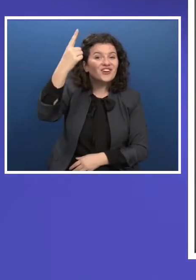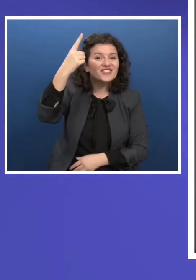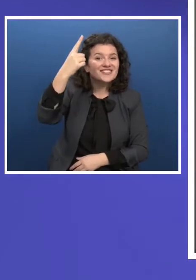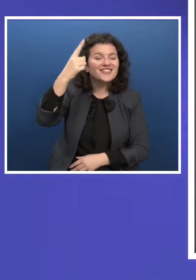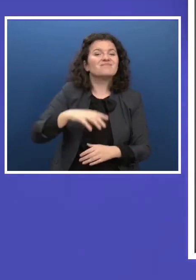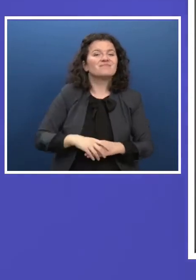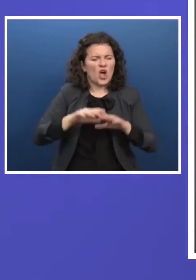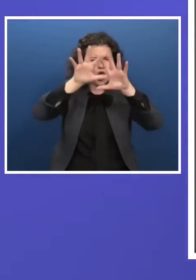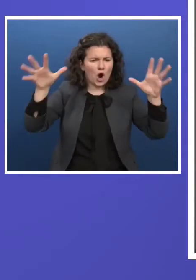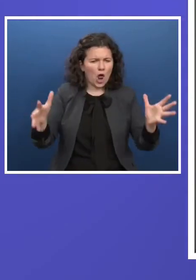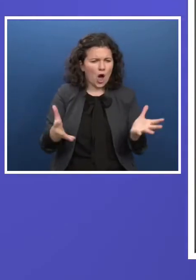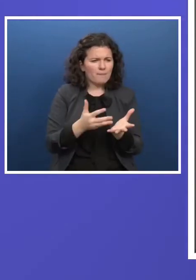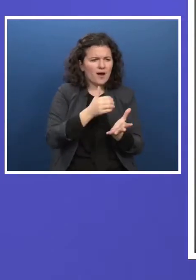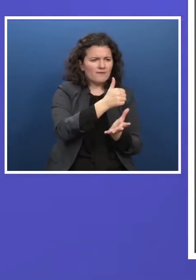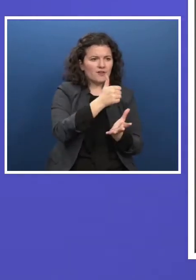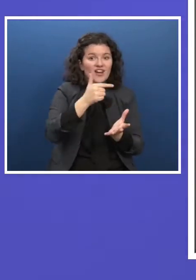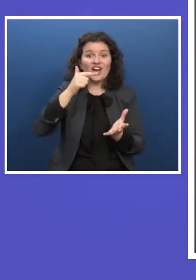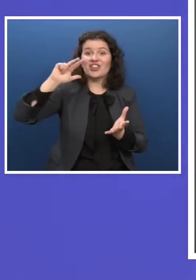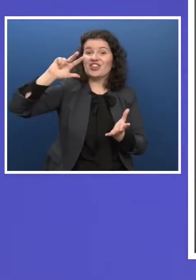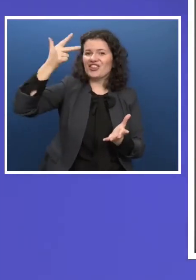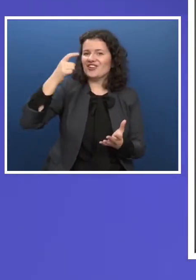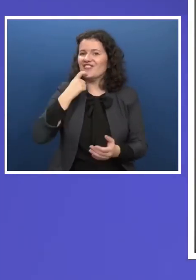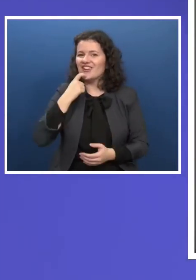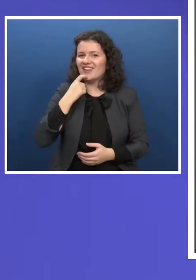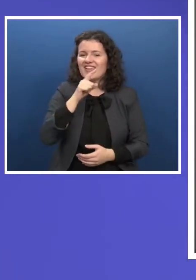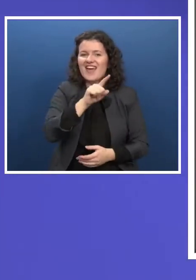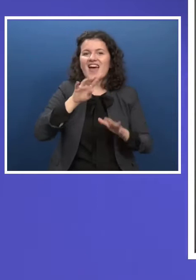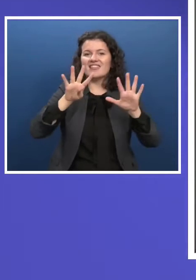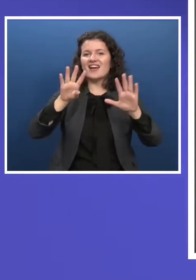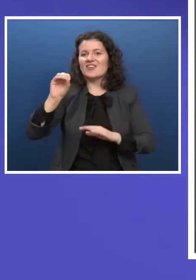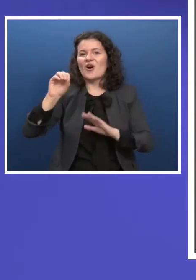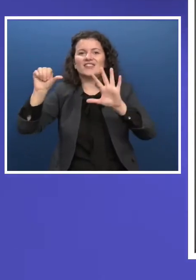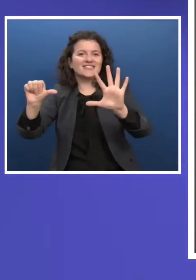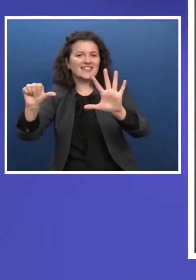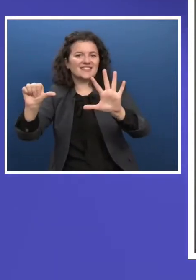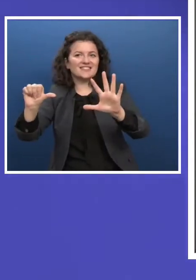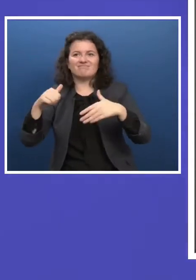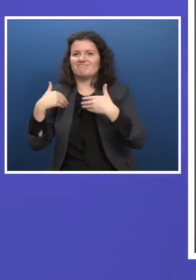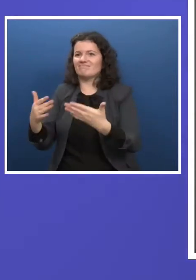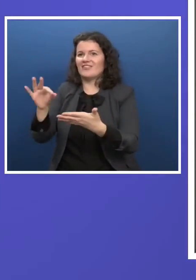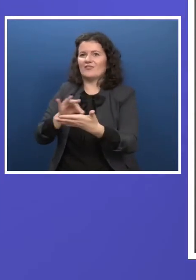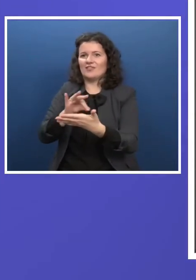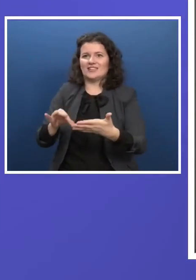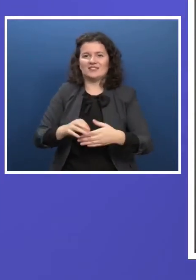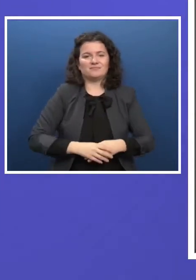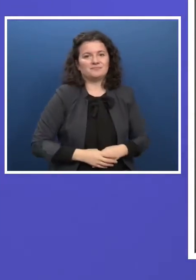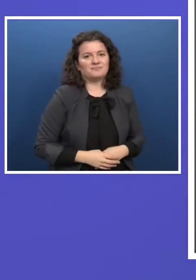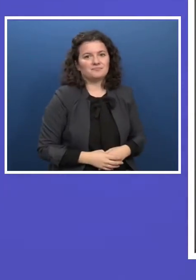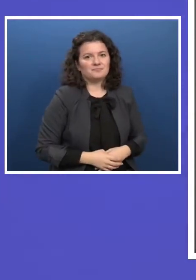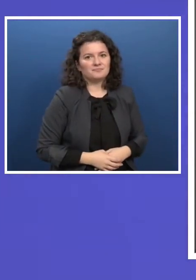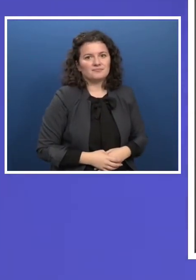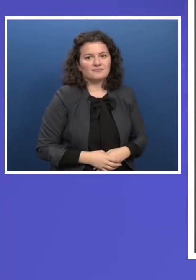year 1906. And the first woman parliamentarian then began